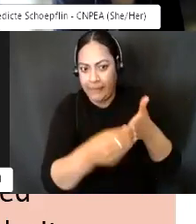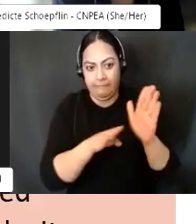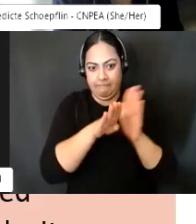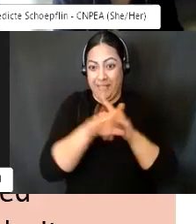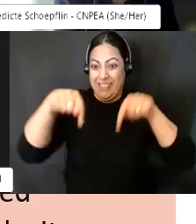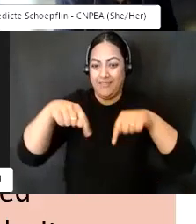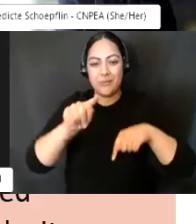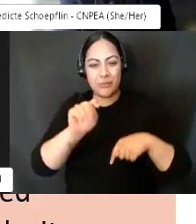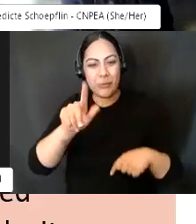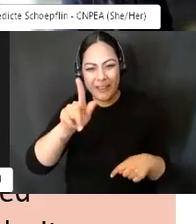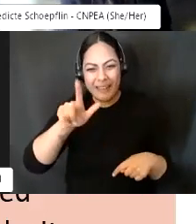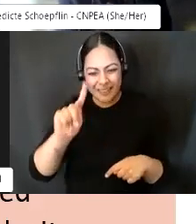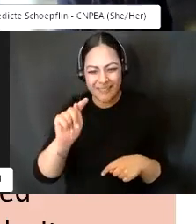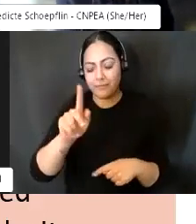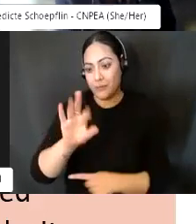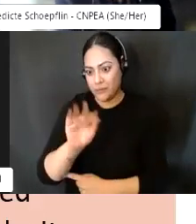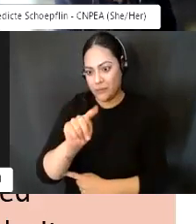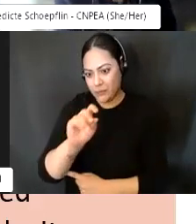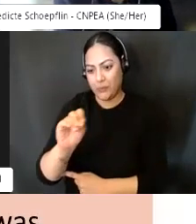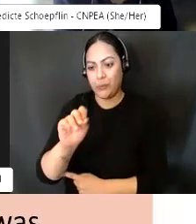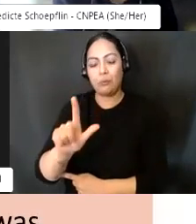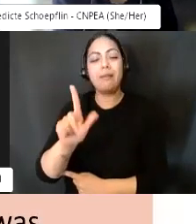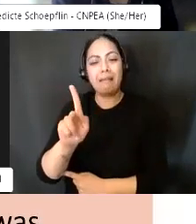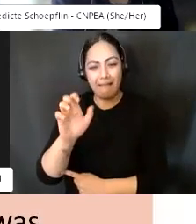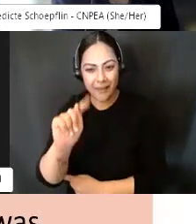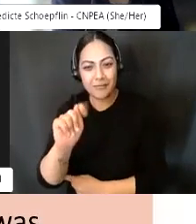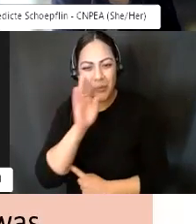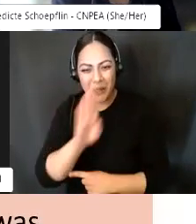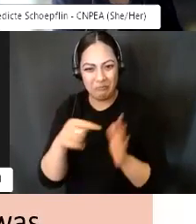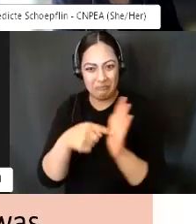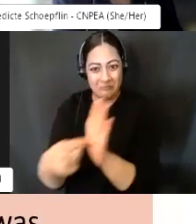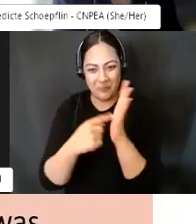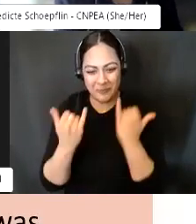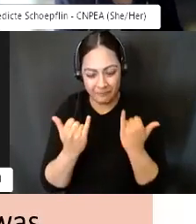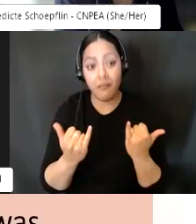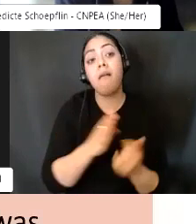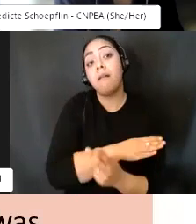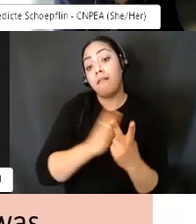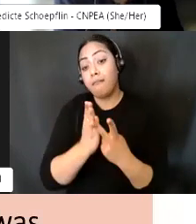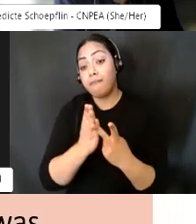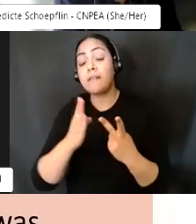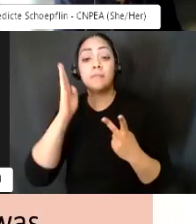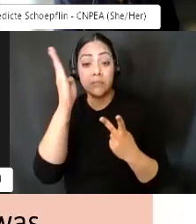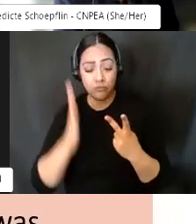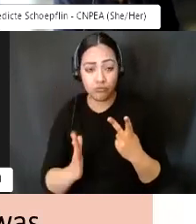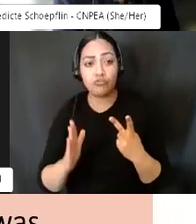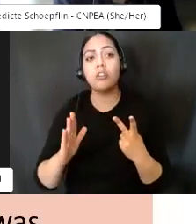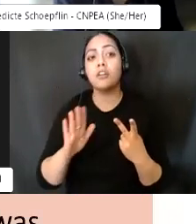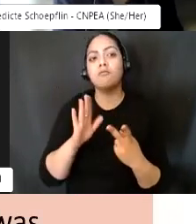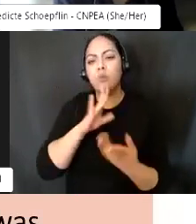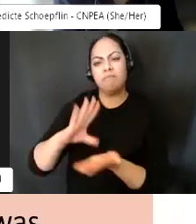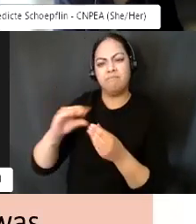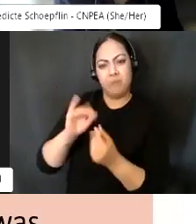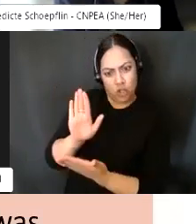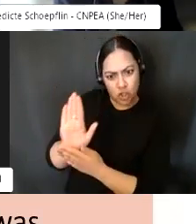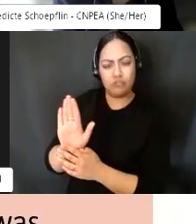toolkit we're about to present today. And joining us a little bit later in the presentation to talk about her experience